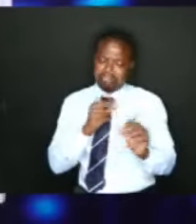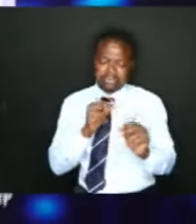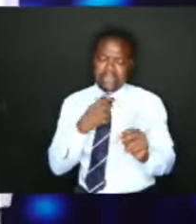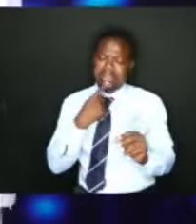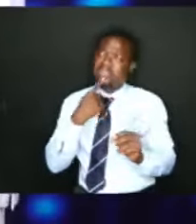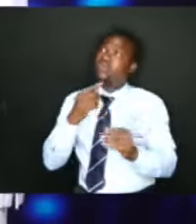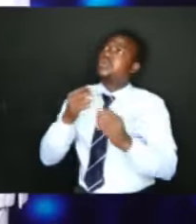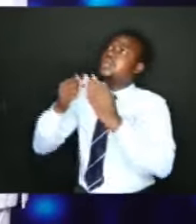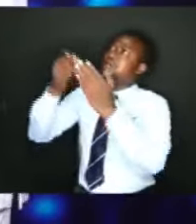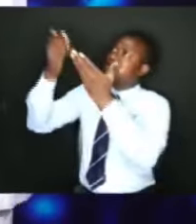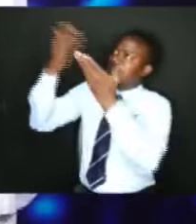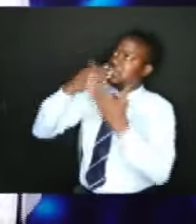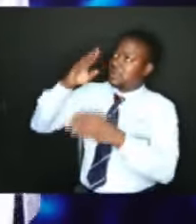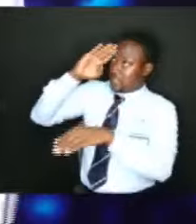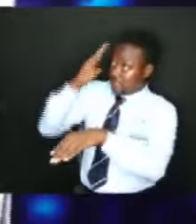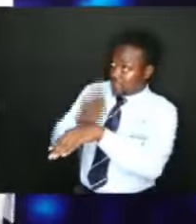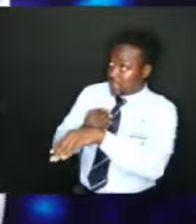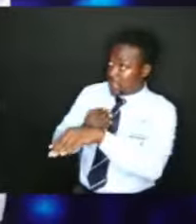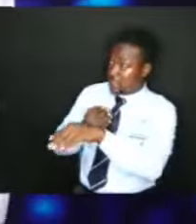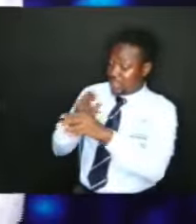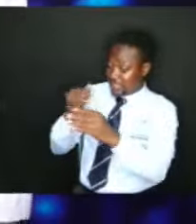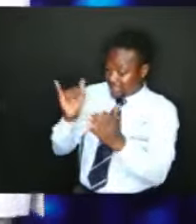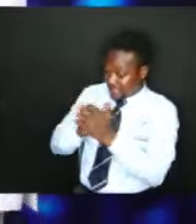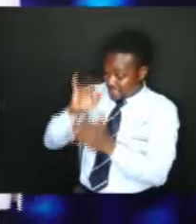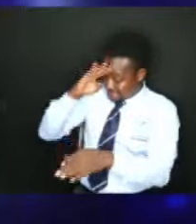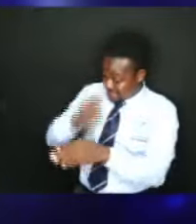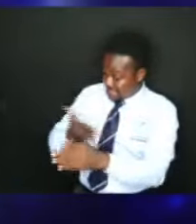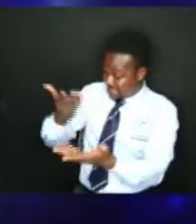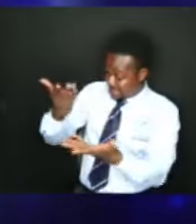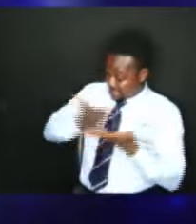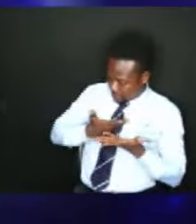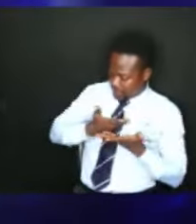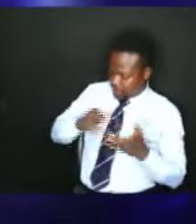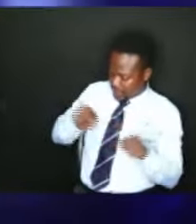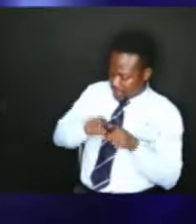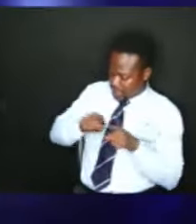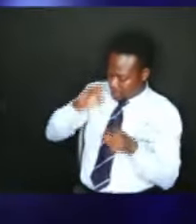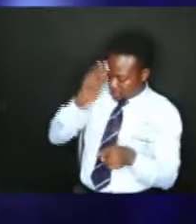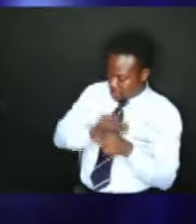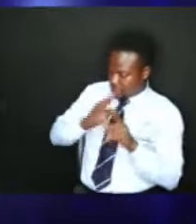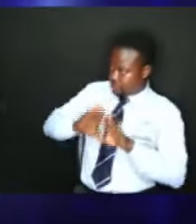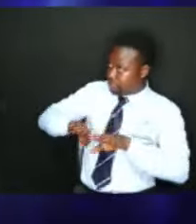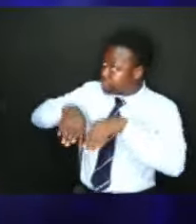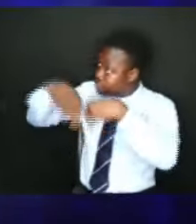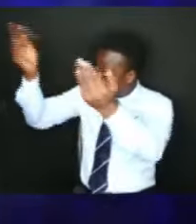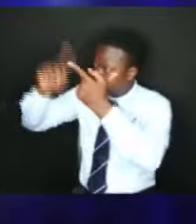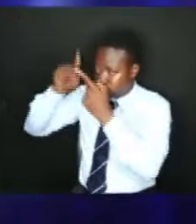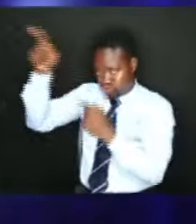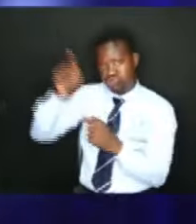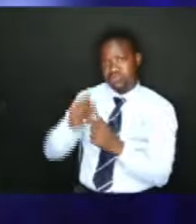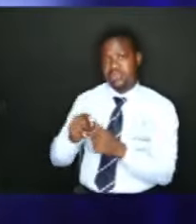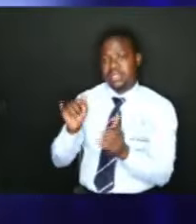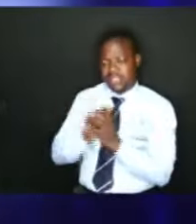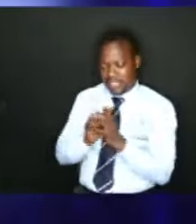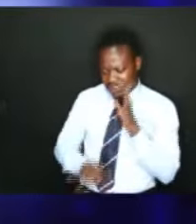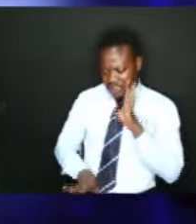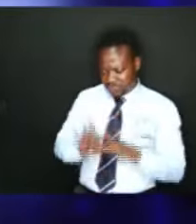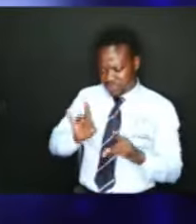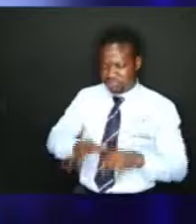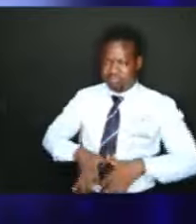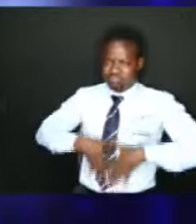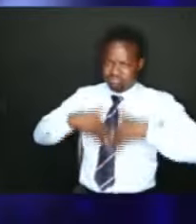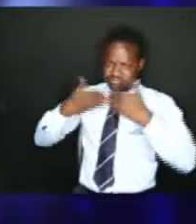I'll give him back to you. Na me de no ebe mao. That is the spirit that is released. We, eye wuhumwa we